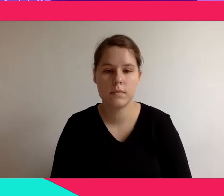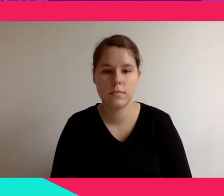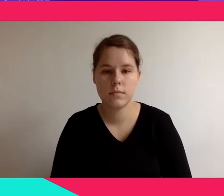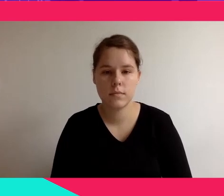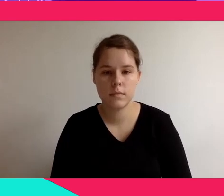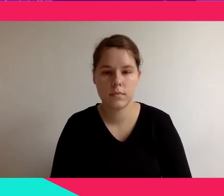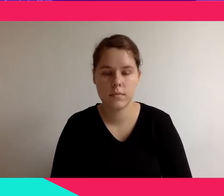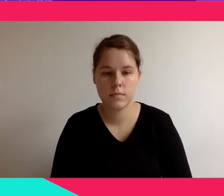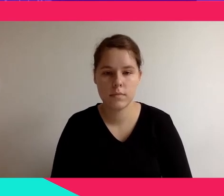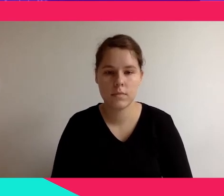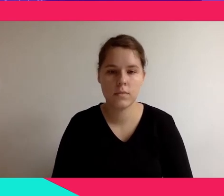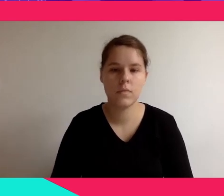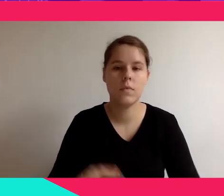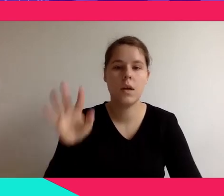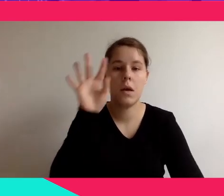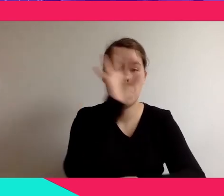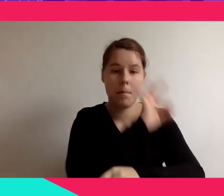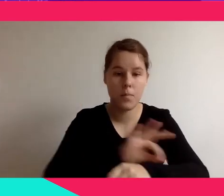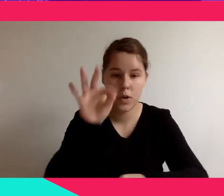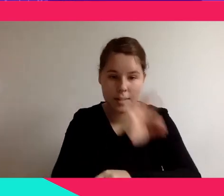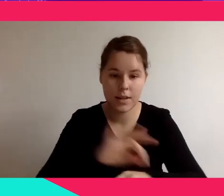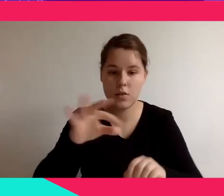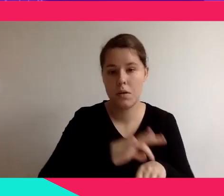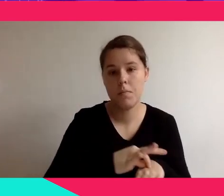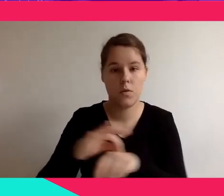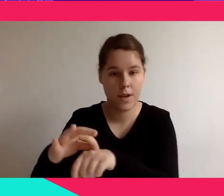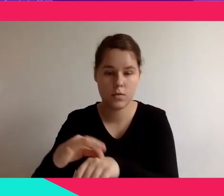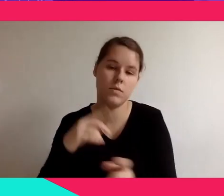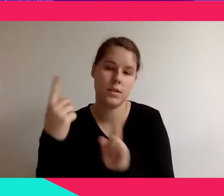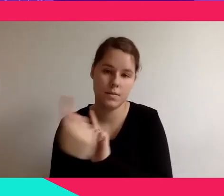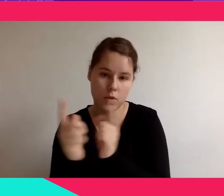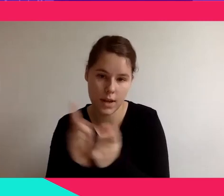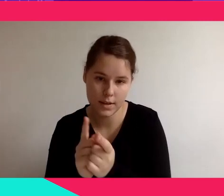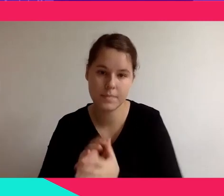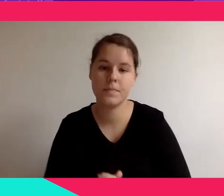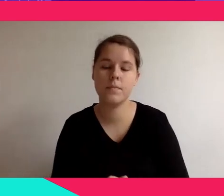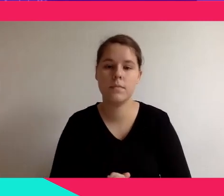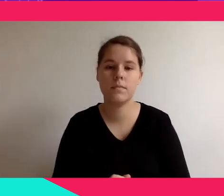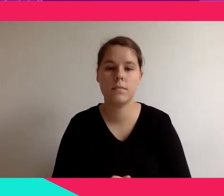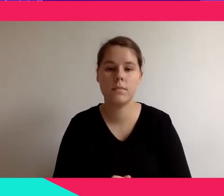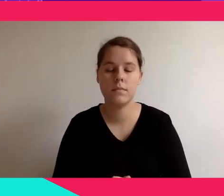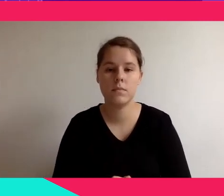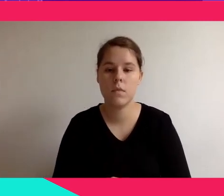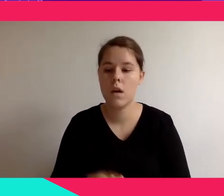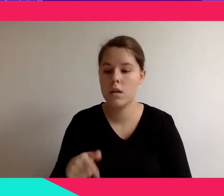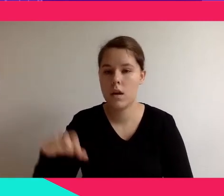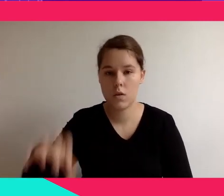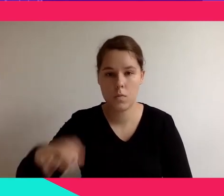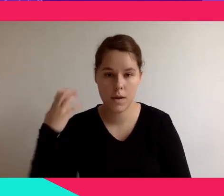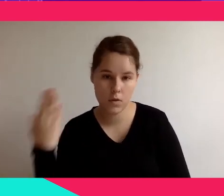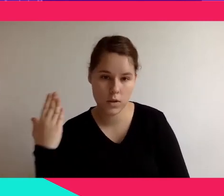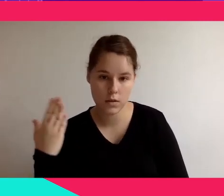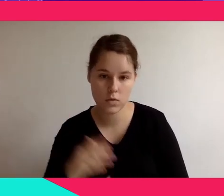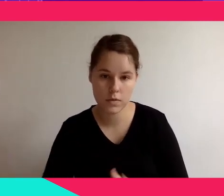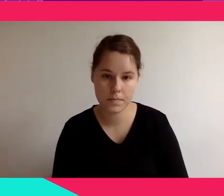is to use the museum as a base to develop community outreach projects.